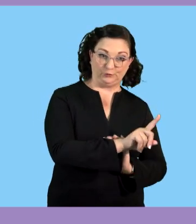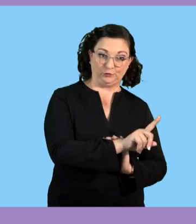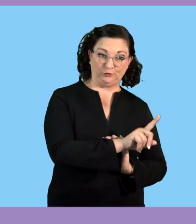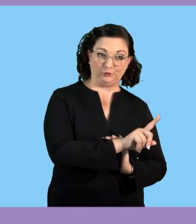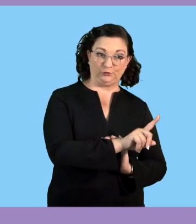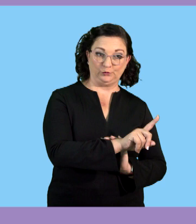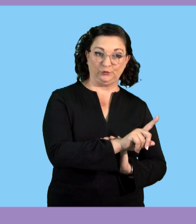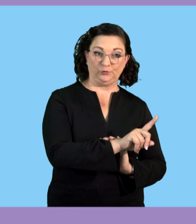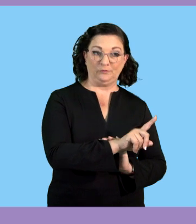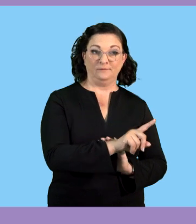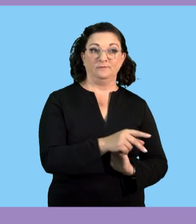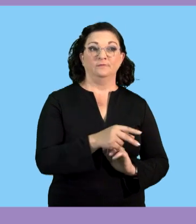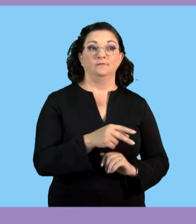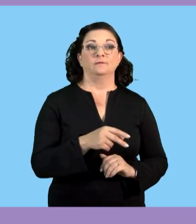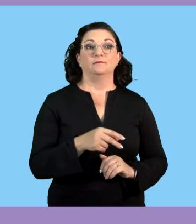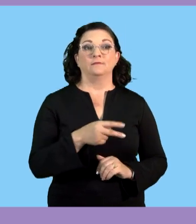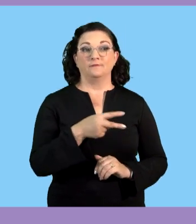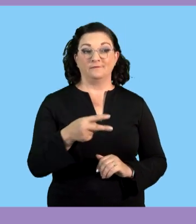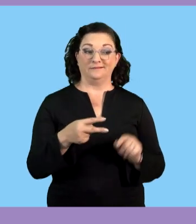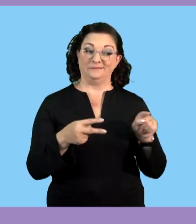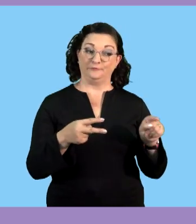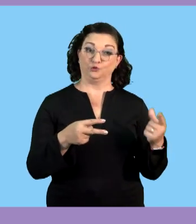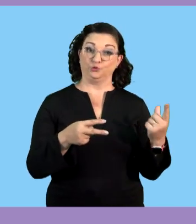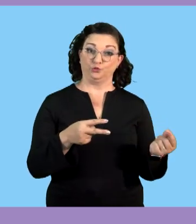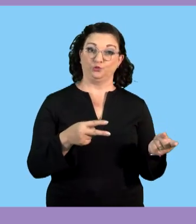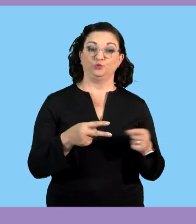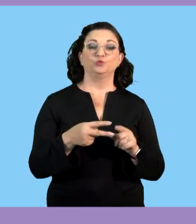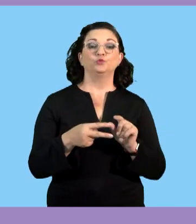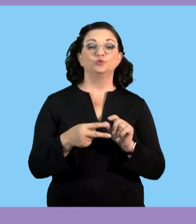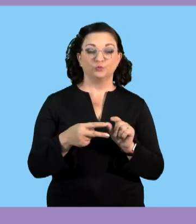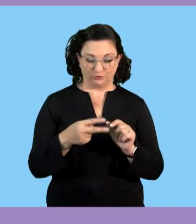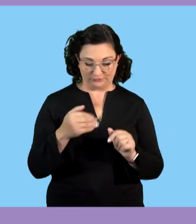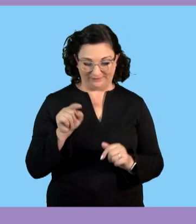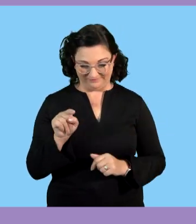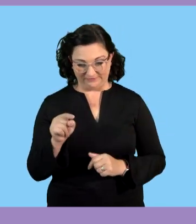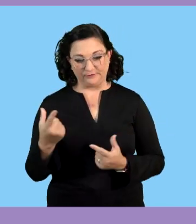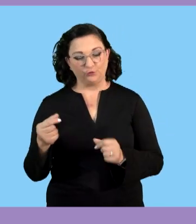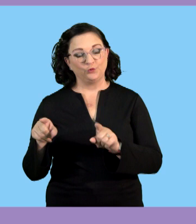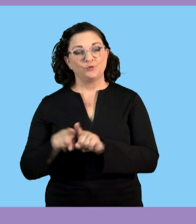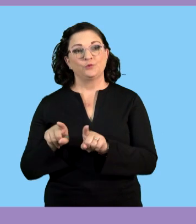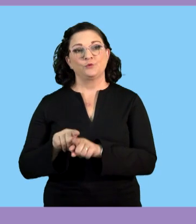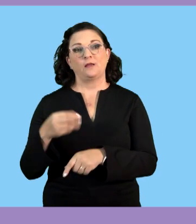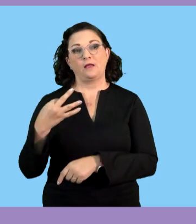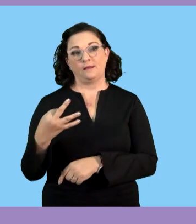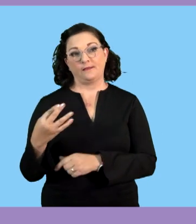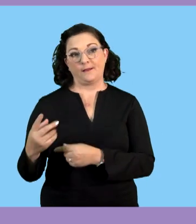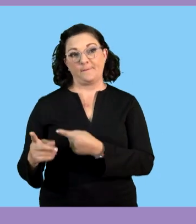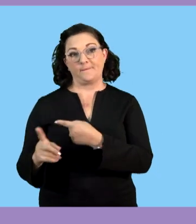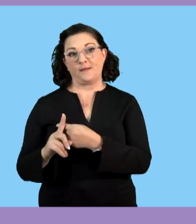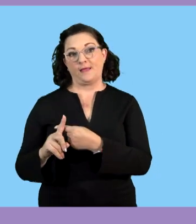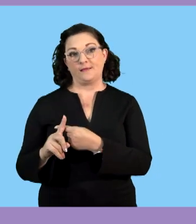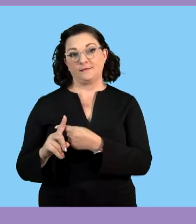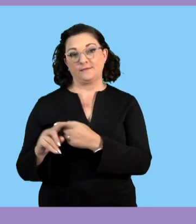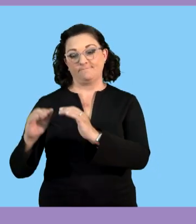if I say a negative 1, so if I add a negative 1 on one side, I have to now go and add a negative